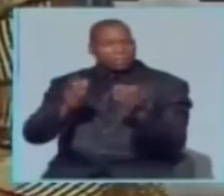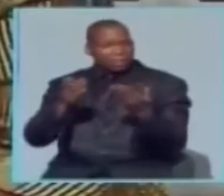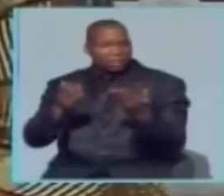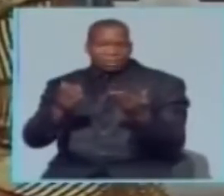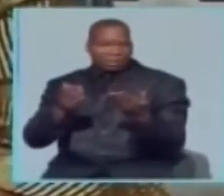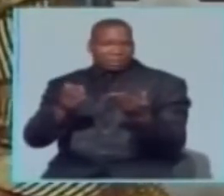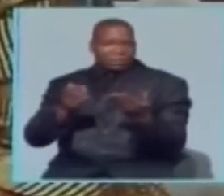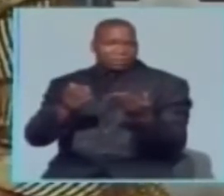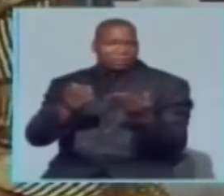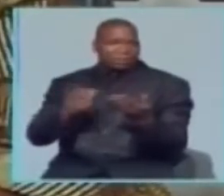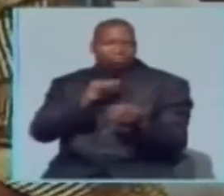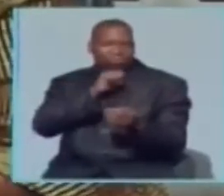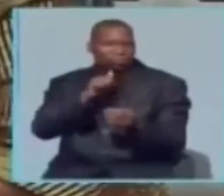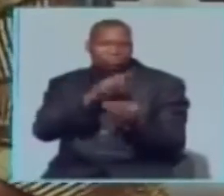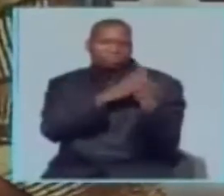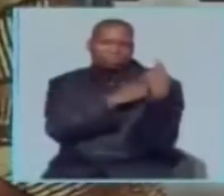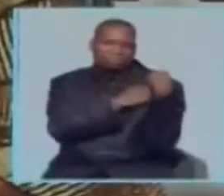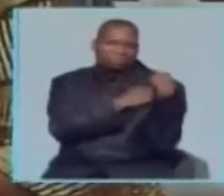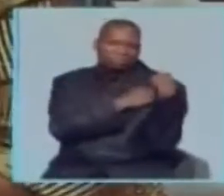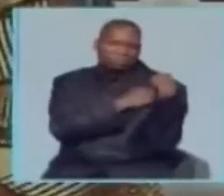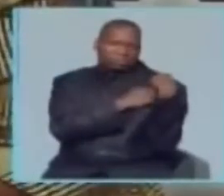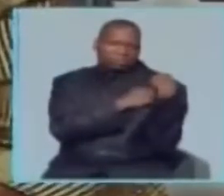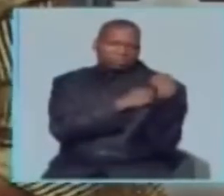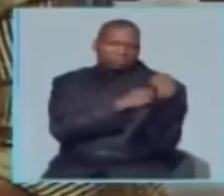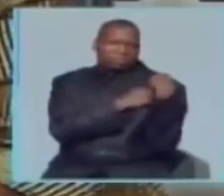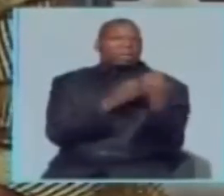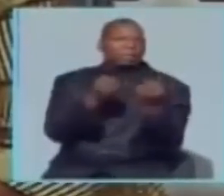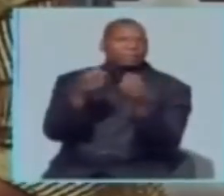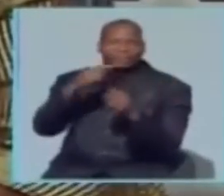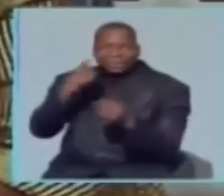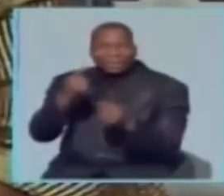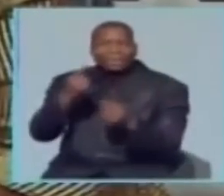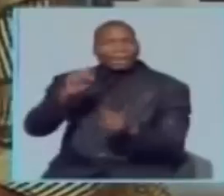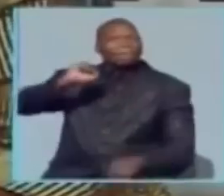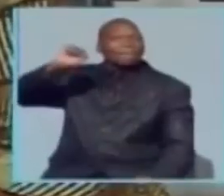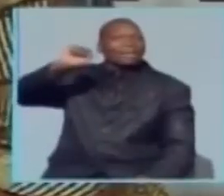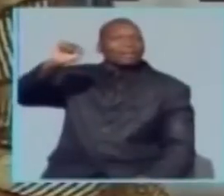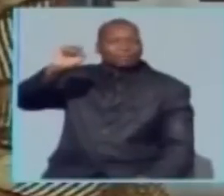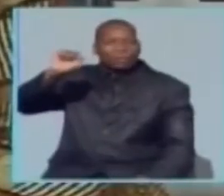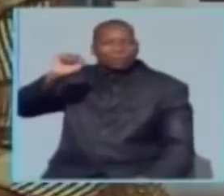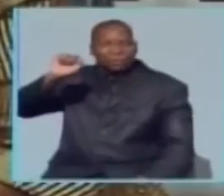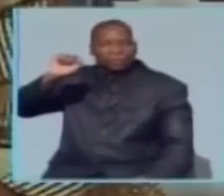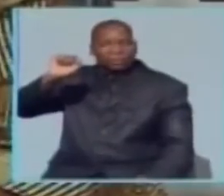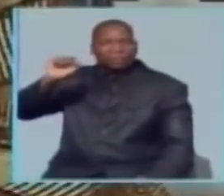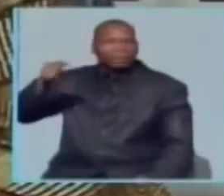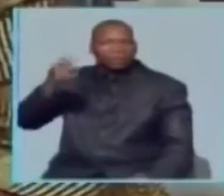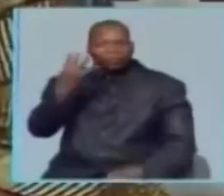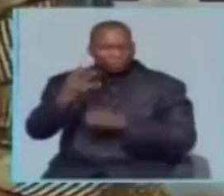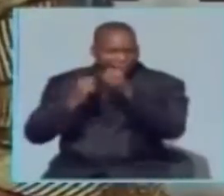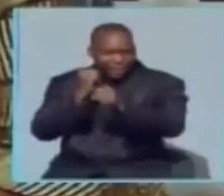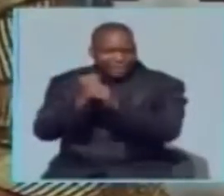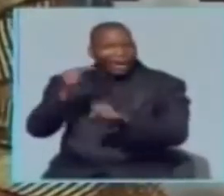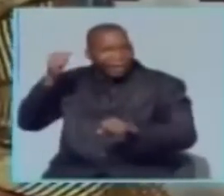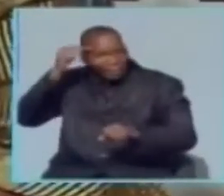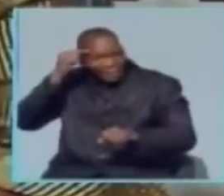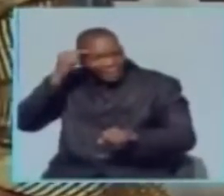I've heard many people say, that it's just because the PF has been in government for years now, and